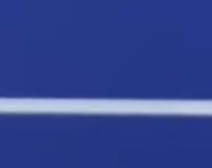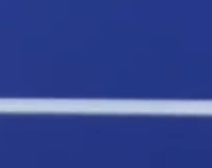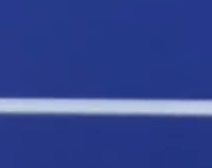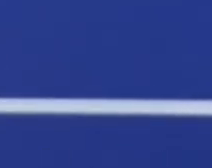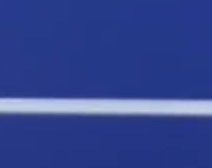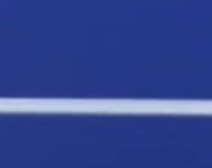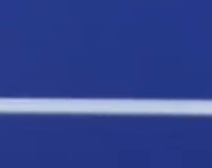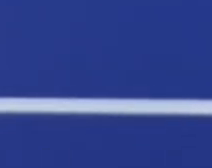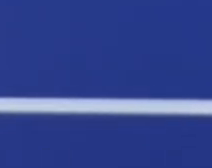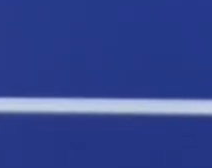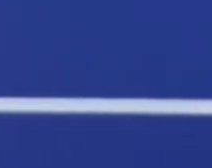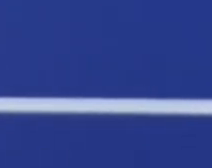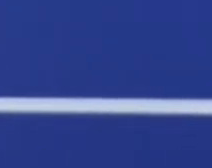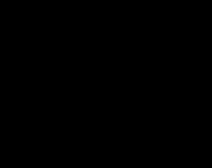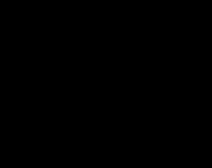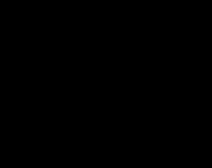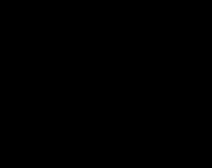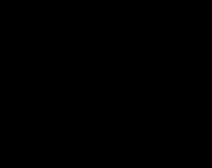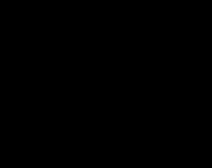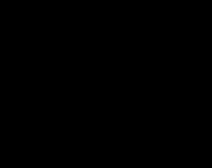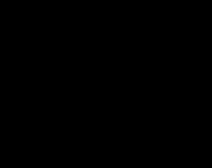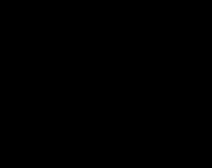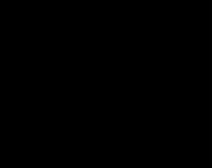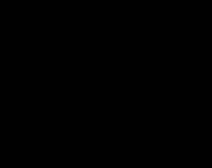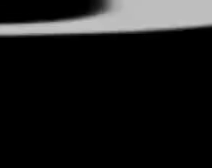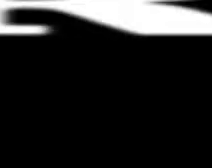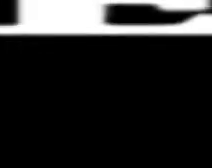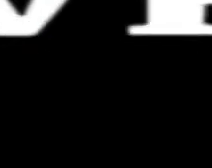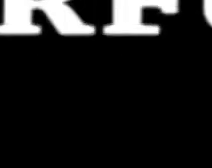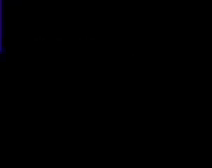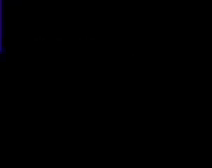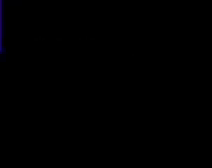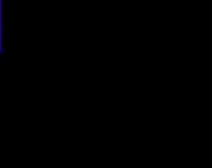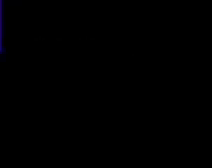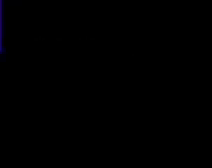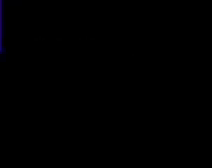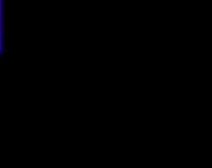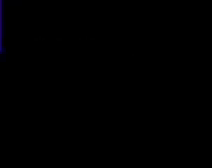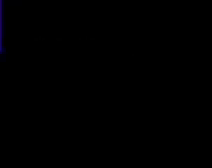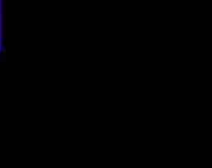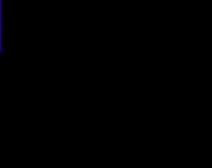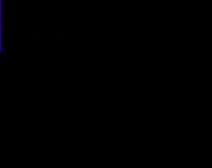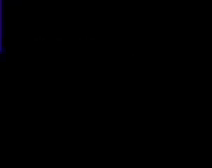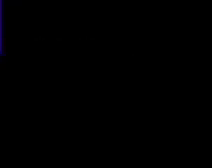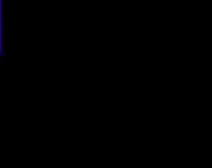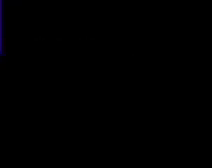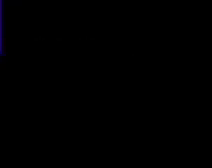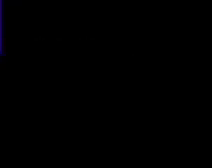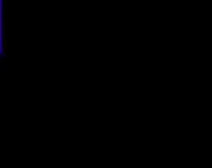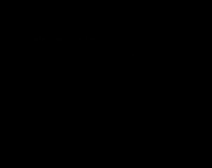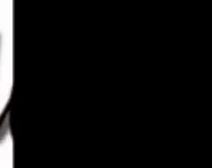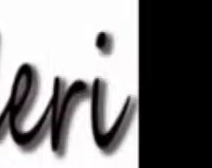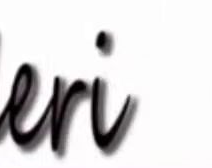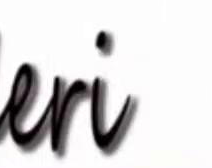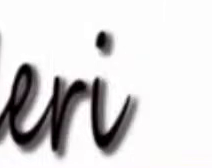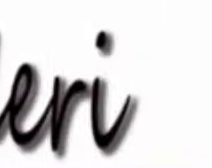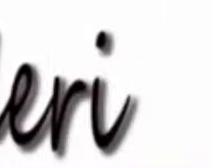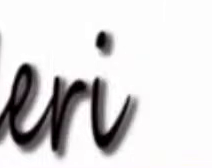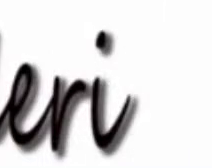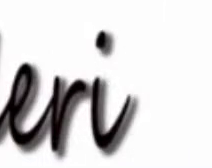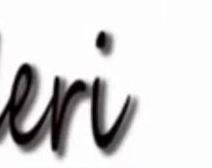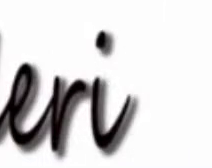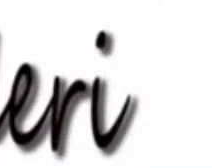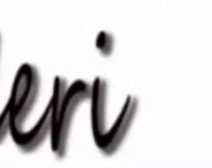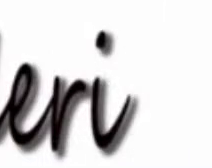in the name of Jesus Christ. Kipindi ni neno la neema, ukiletewa naye Askofu Michael Wanderi wa kanisa